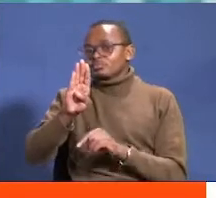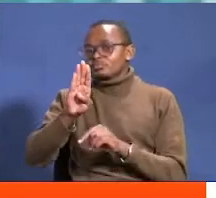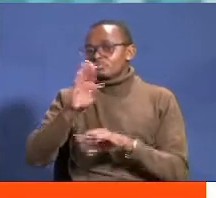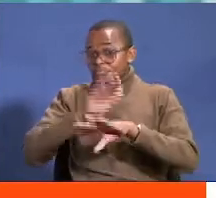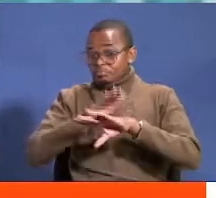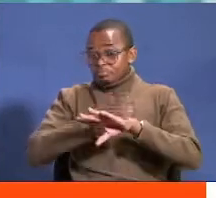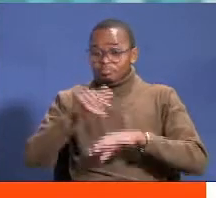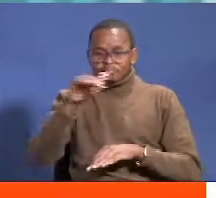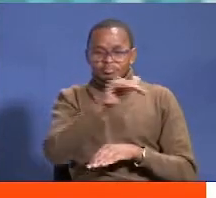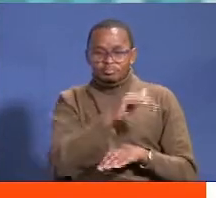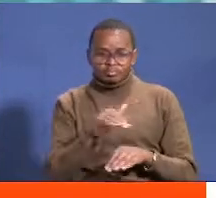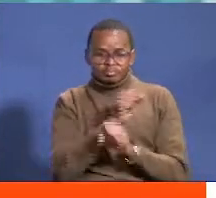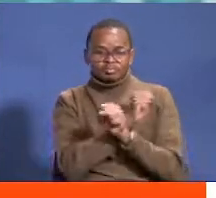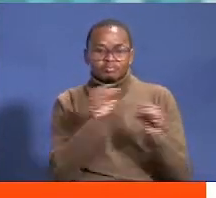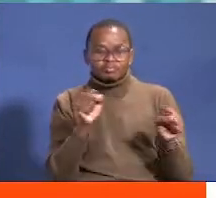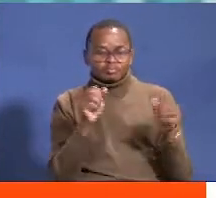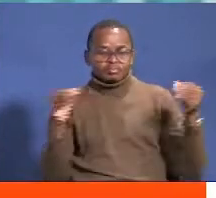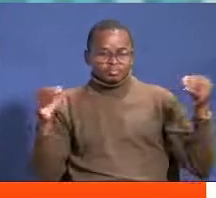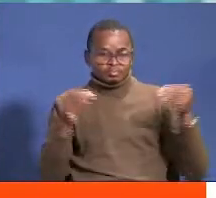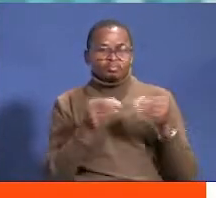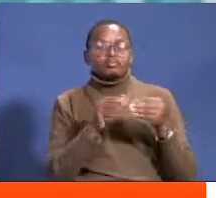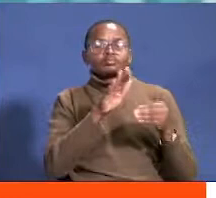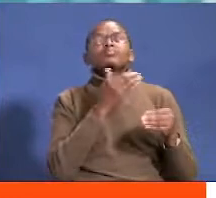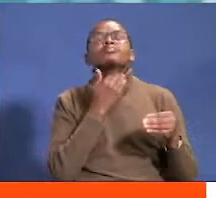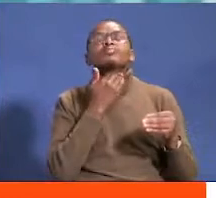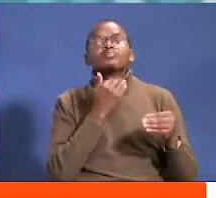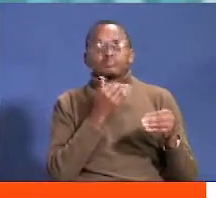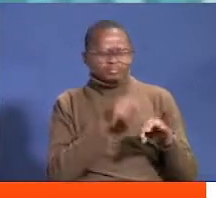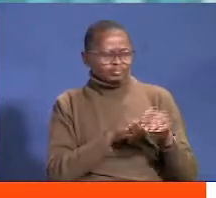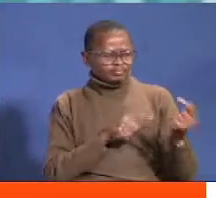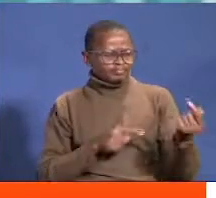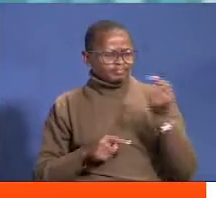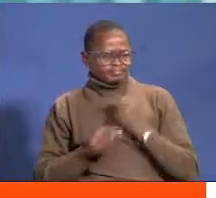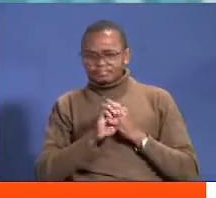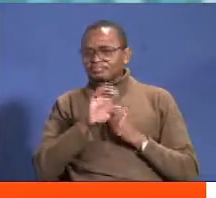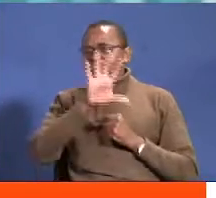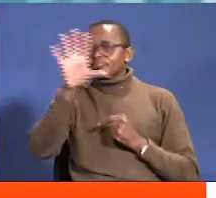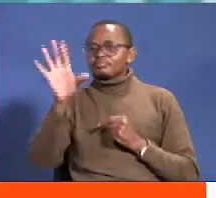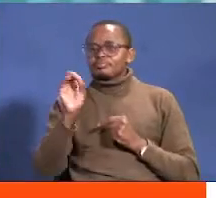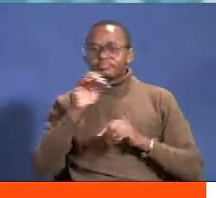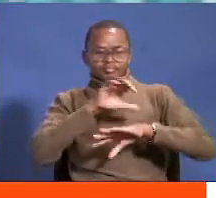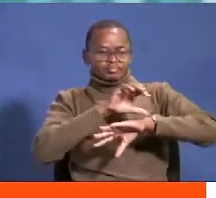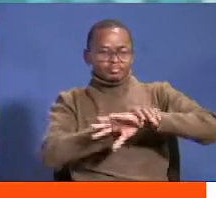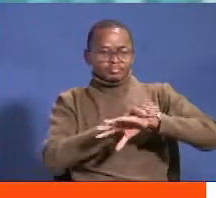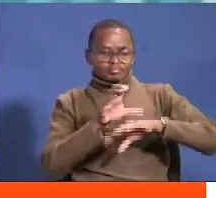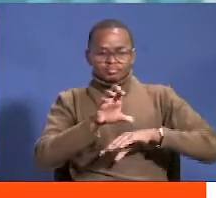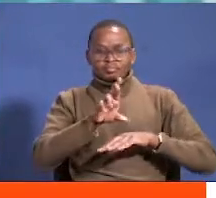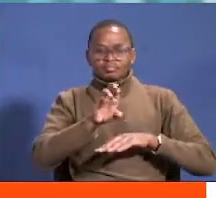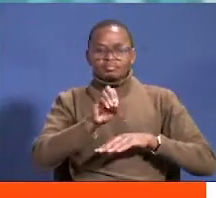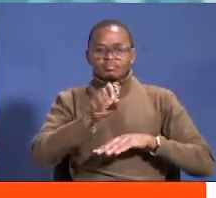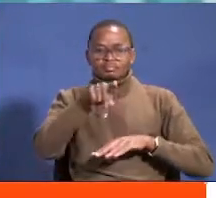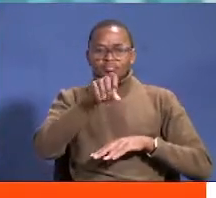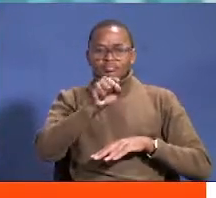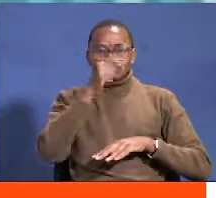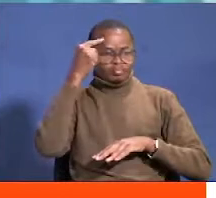pastures, to survive somewhere where you can meet your need. Therefore, when they came to East Africa, they found, crops all over, and therefore they're